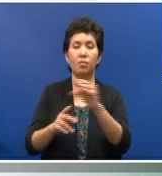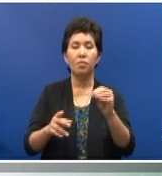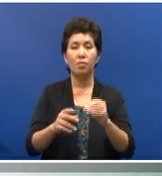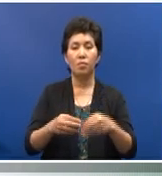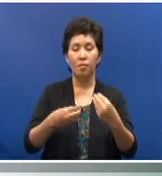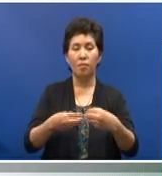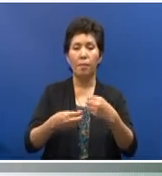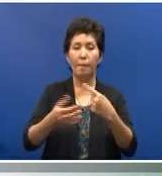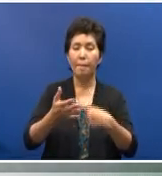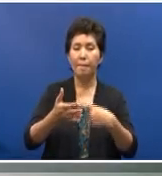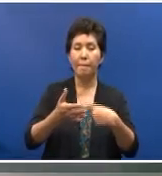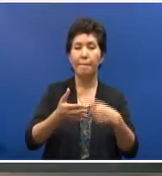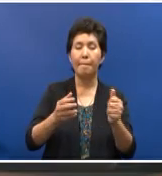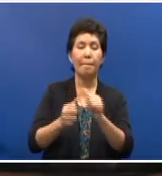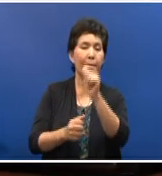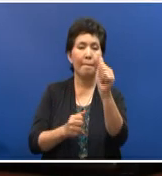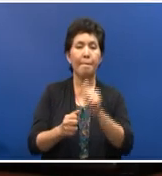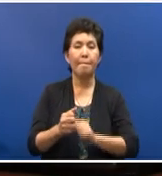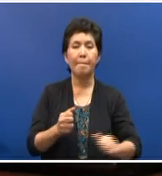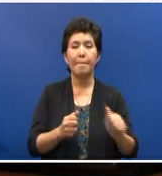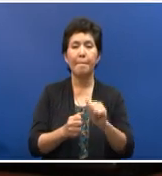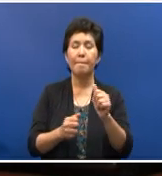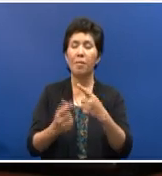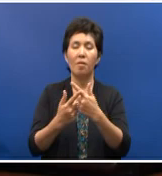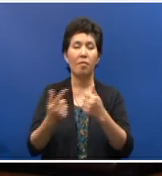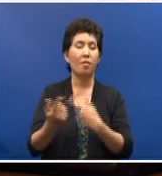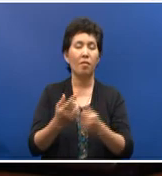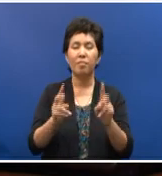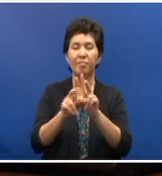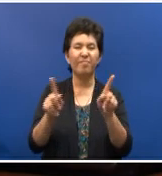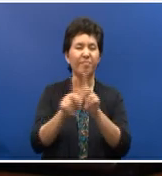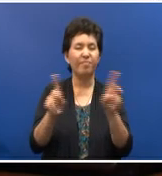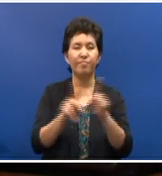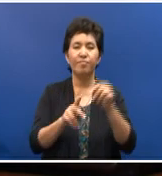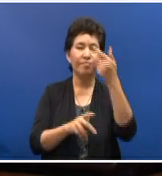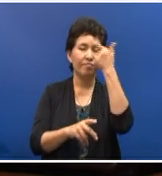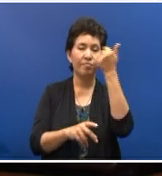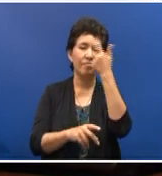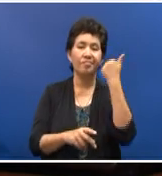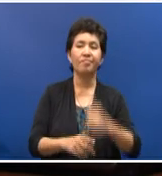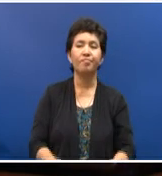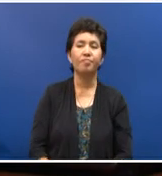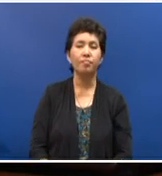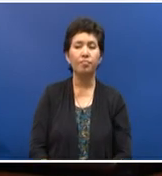can deal with any given situation from any various angles. Okay,